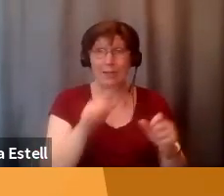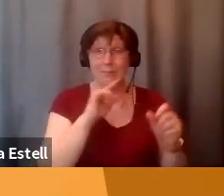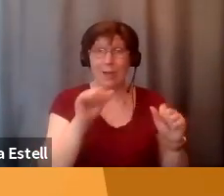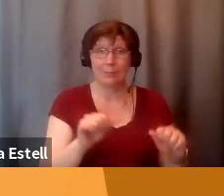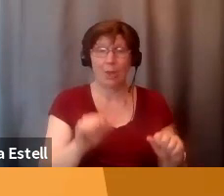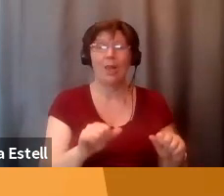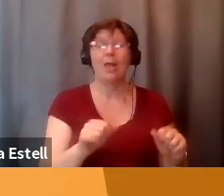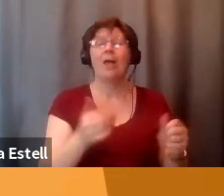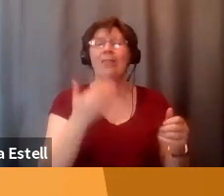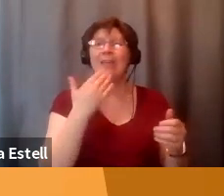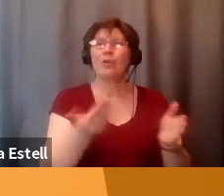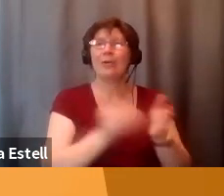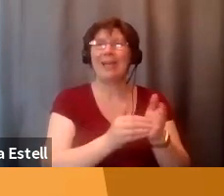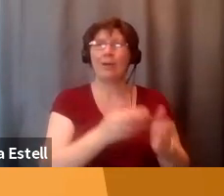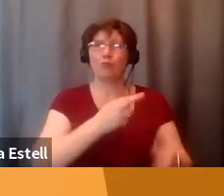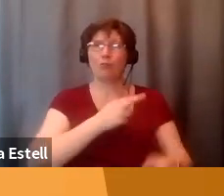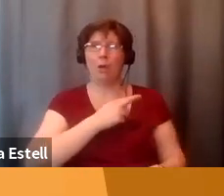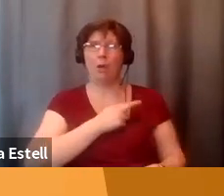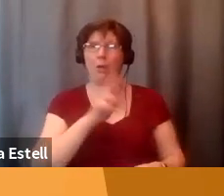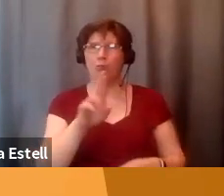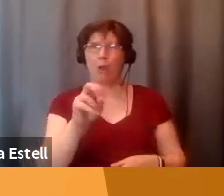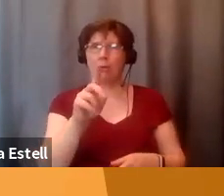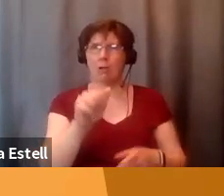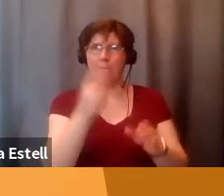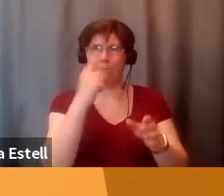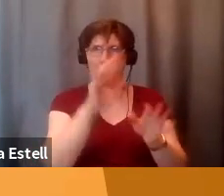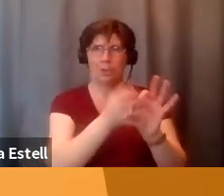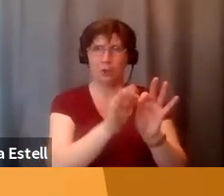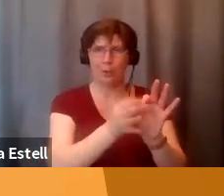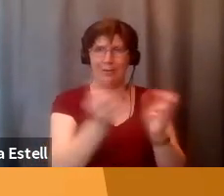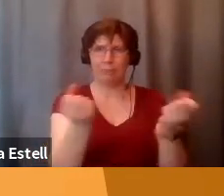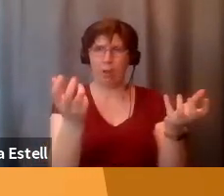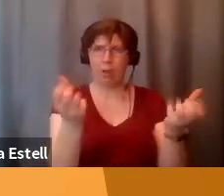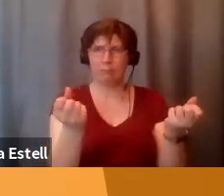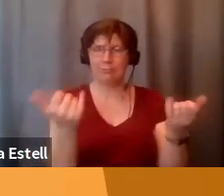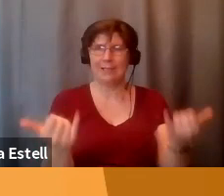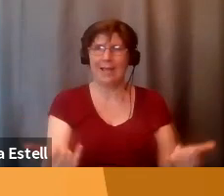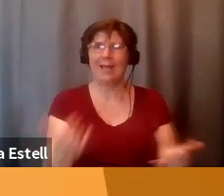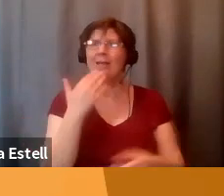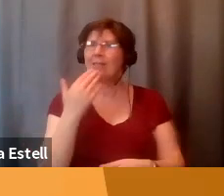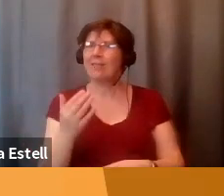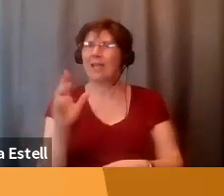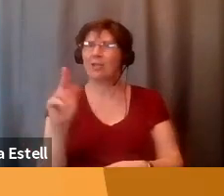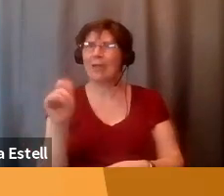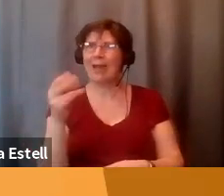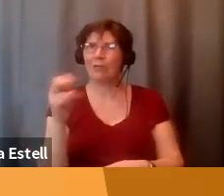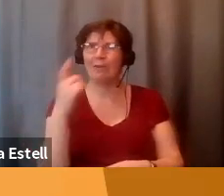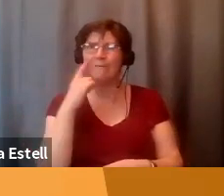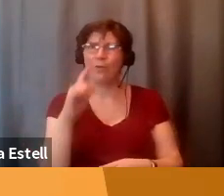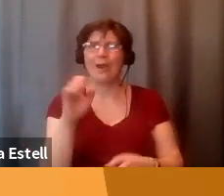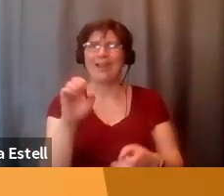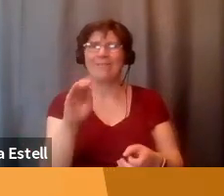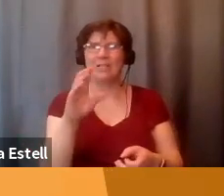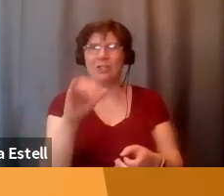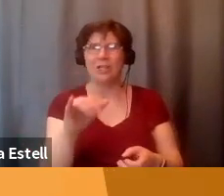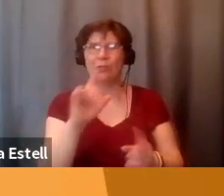again, Rhonda, for interpreting today. Thank you, Catherine, with efficiency reporting for captioning today. And I will go ahead